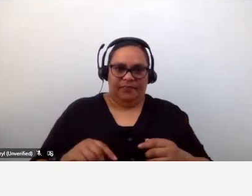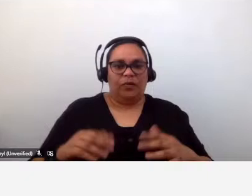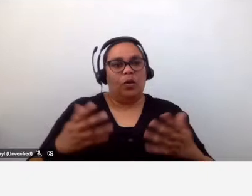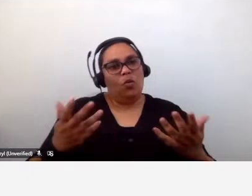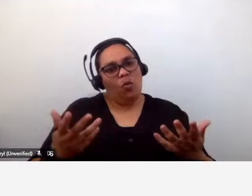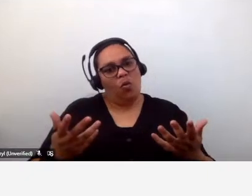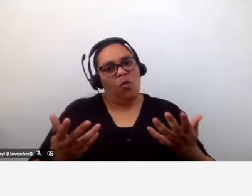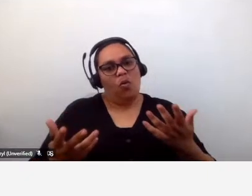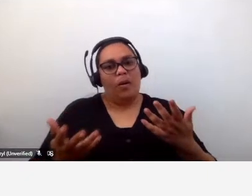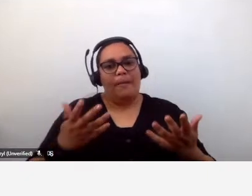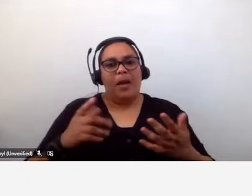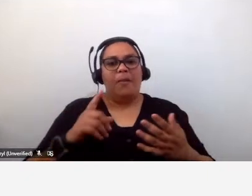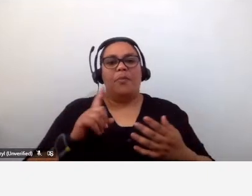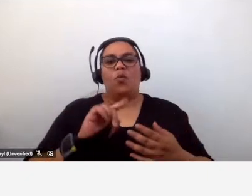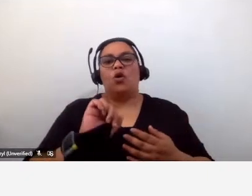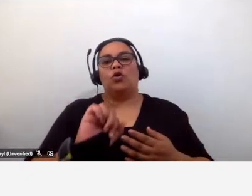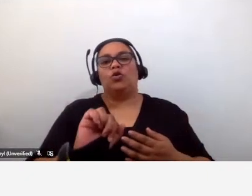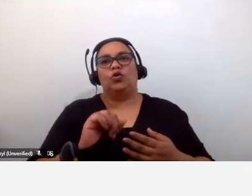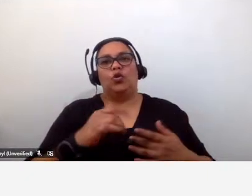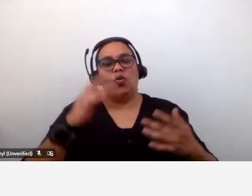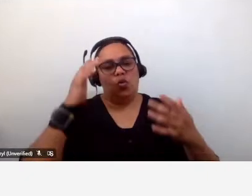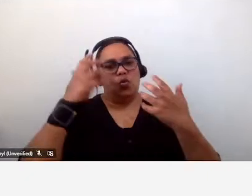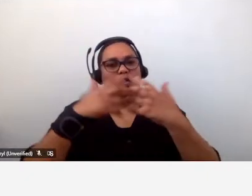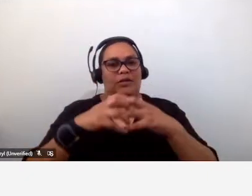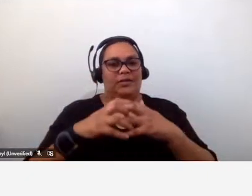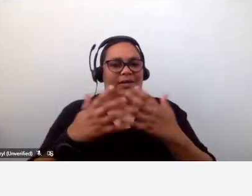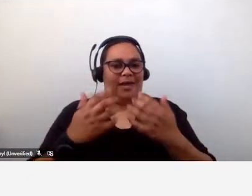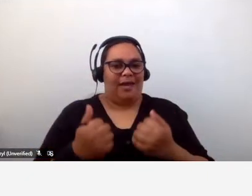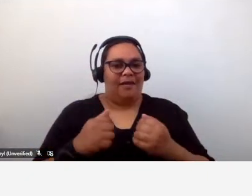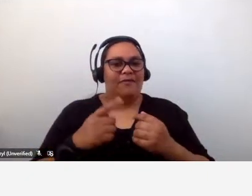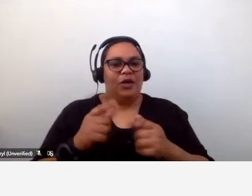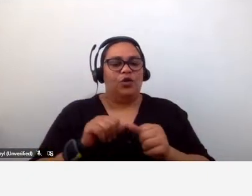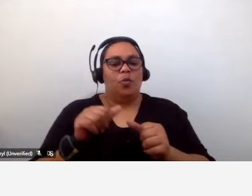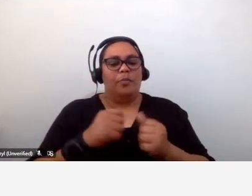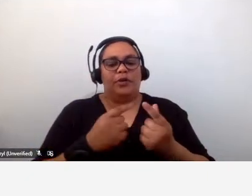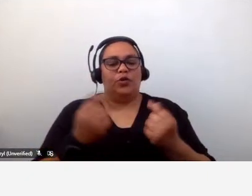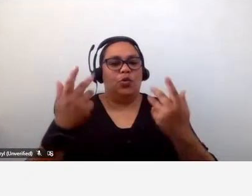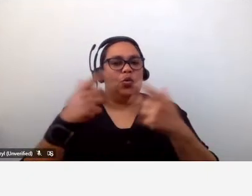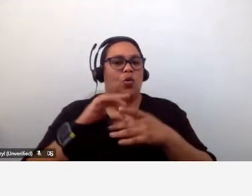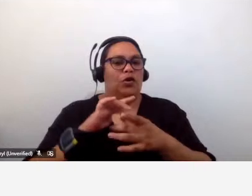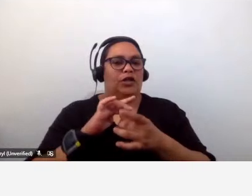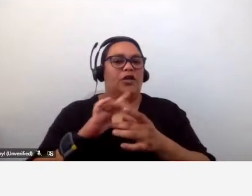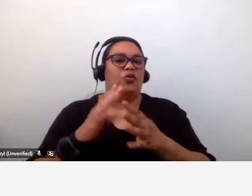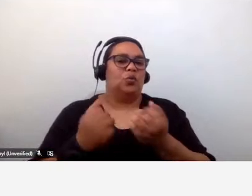Or what is it that you are considering to do to ensure better coordination and support,